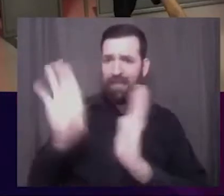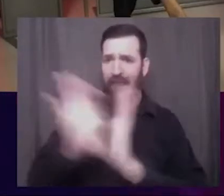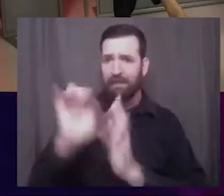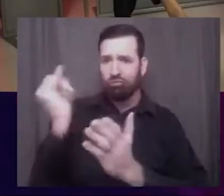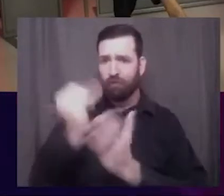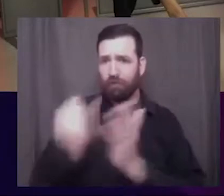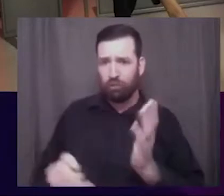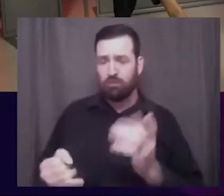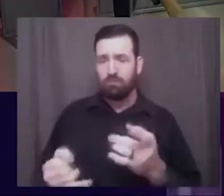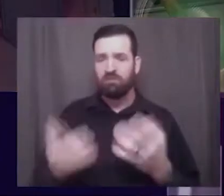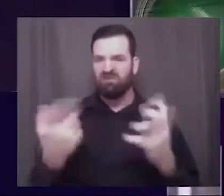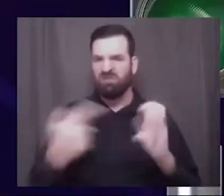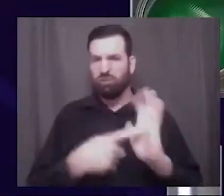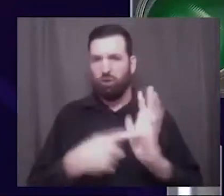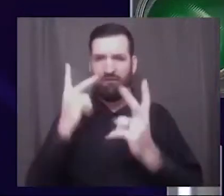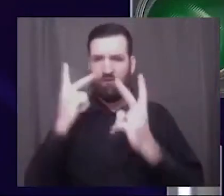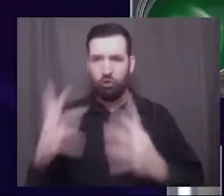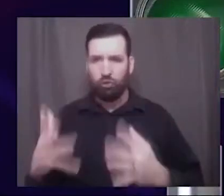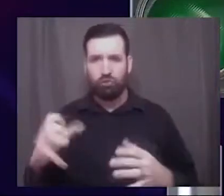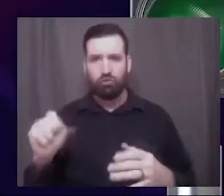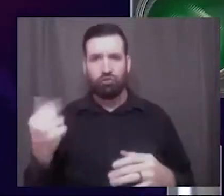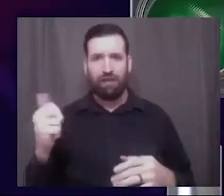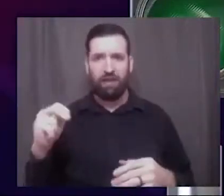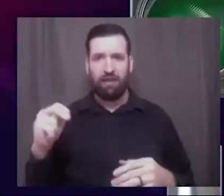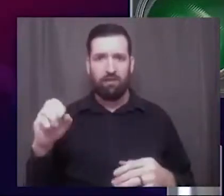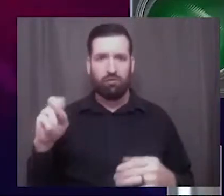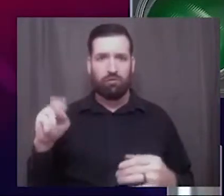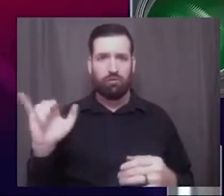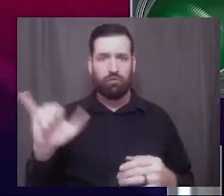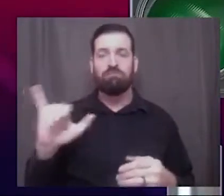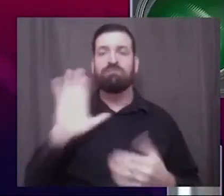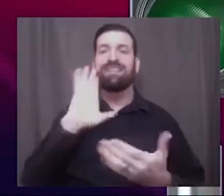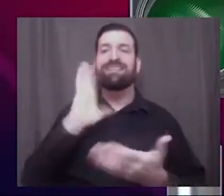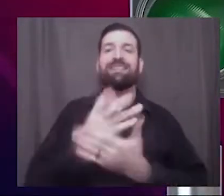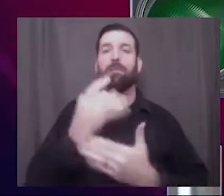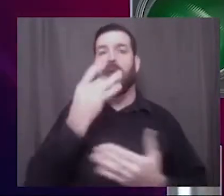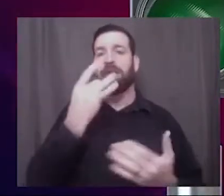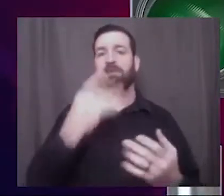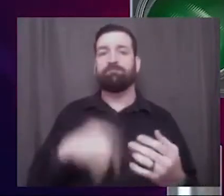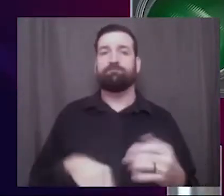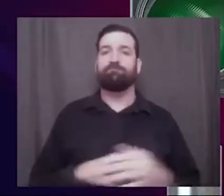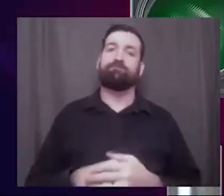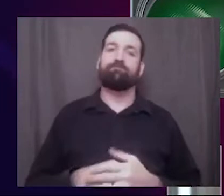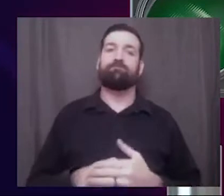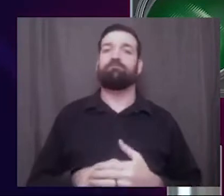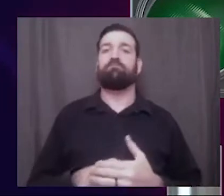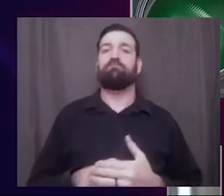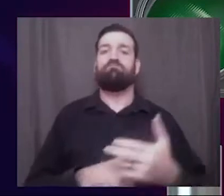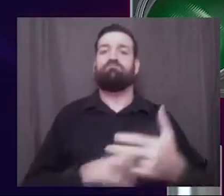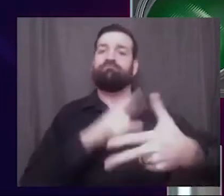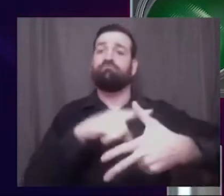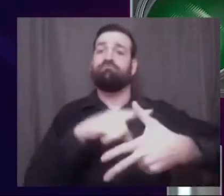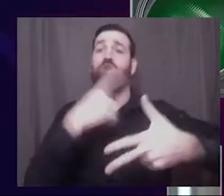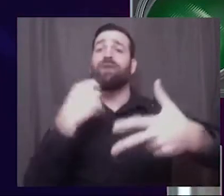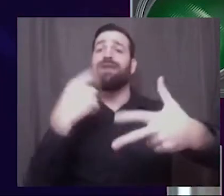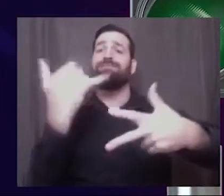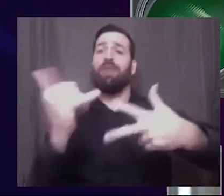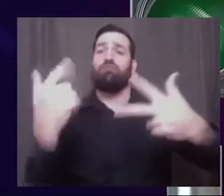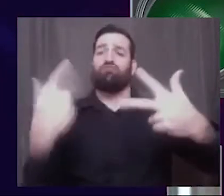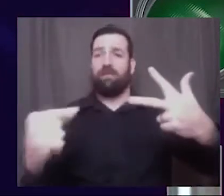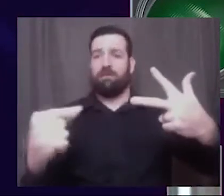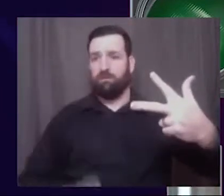and we want to show Shannon too. It's a stoplight illustration. Red, yellow, green. So we've